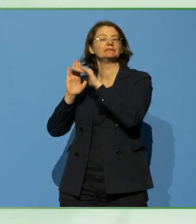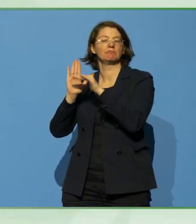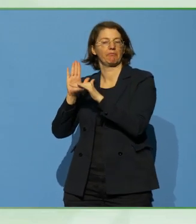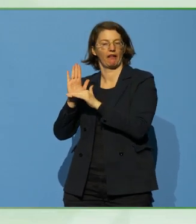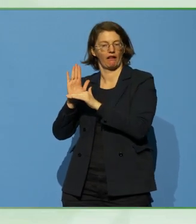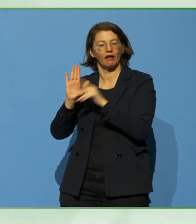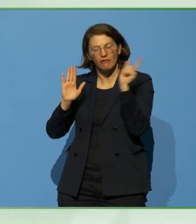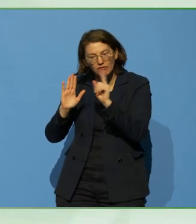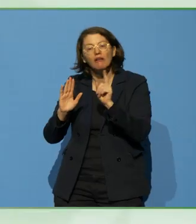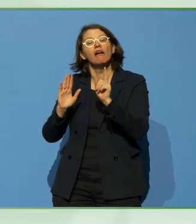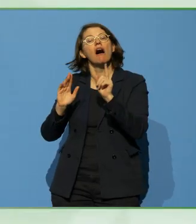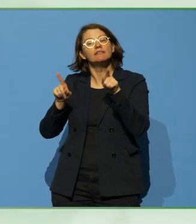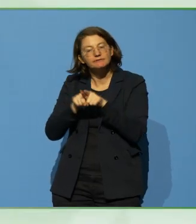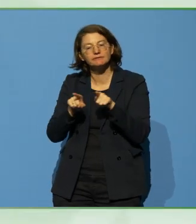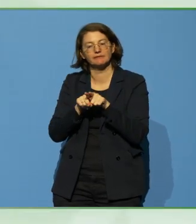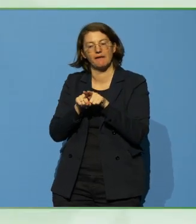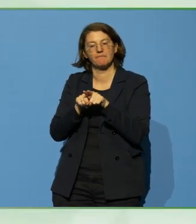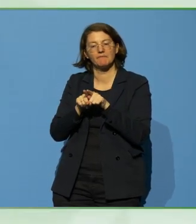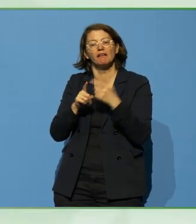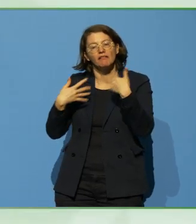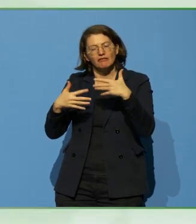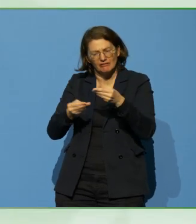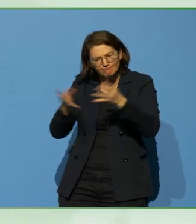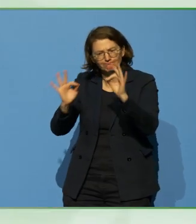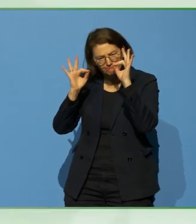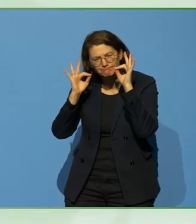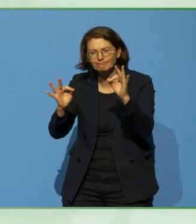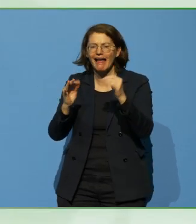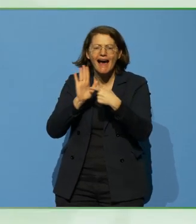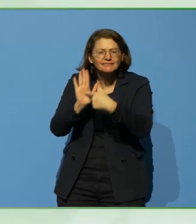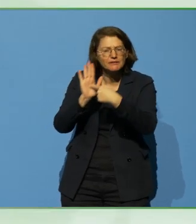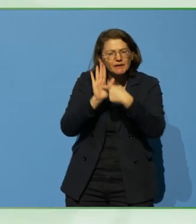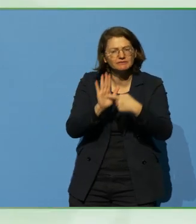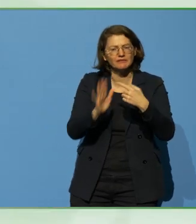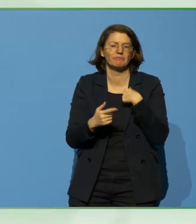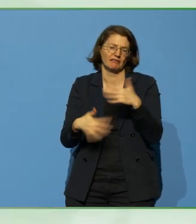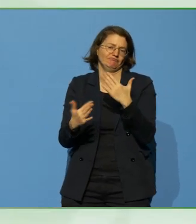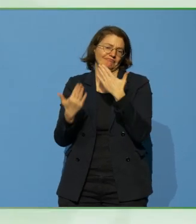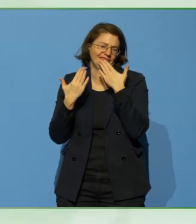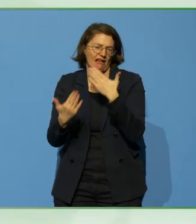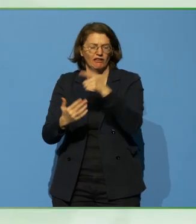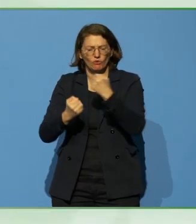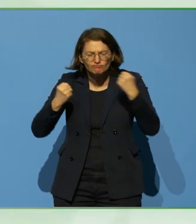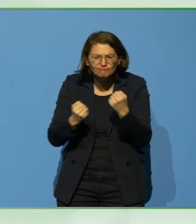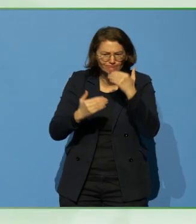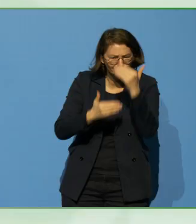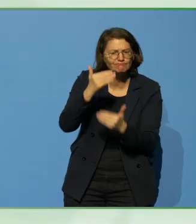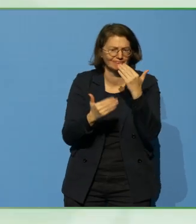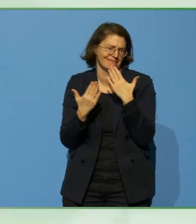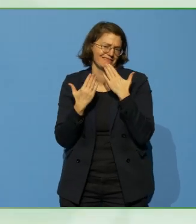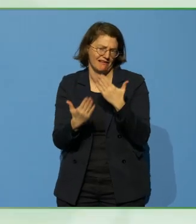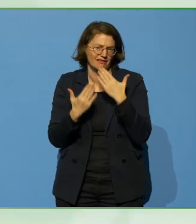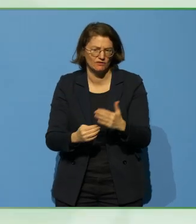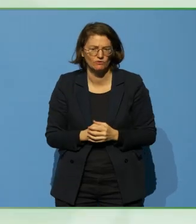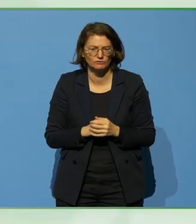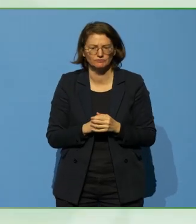it's also like audio output, of course. That should have been on our slides, right? So thanks a lot for that, and we